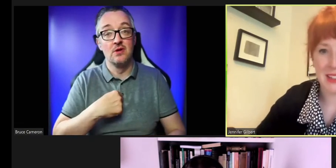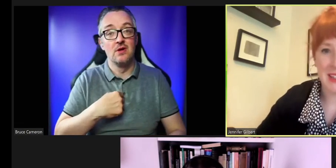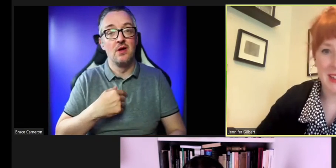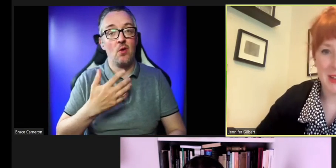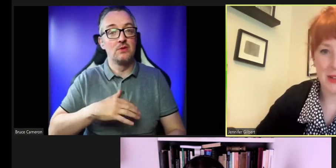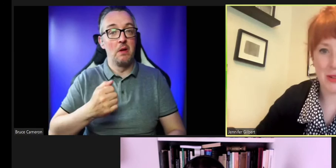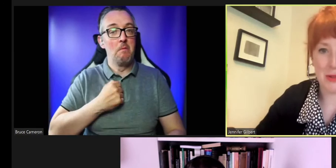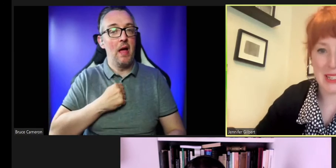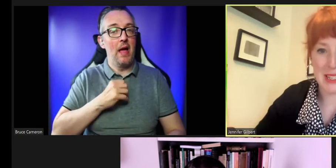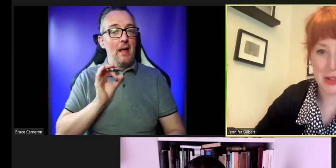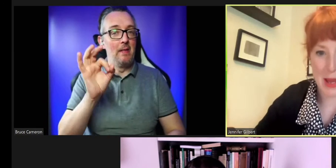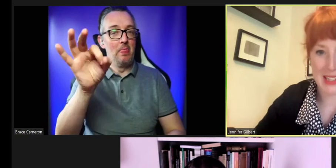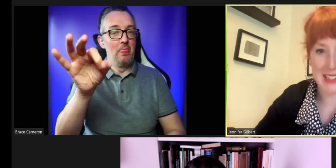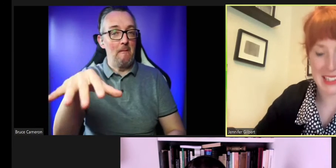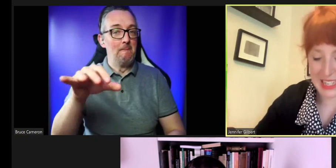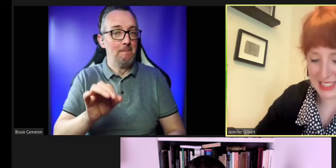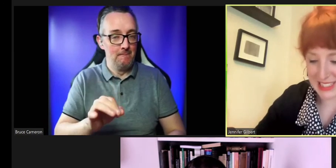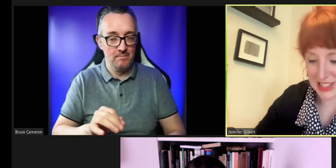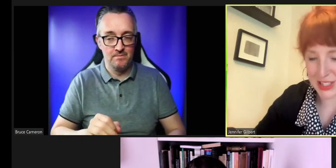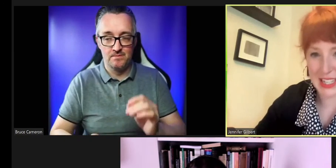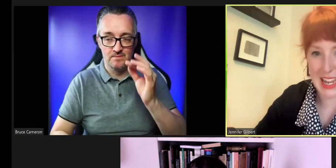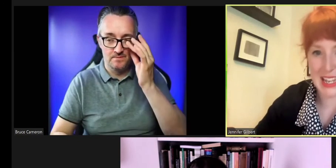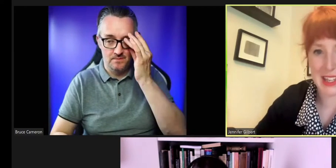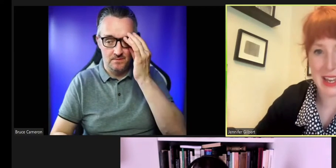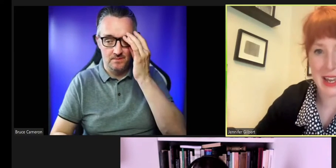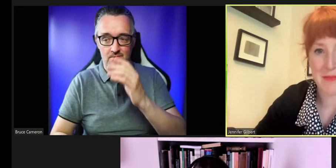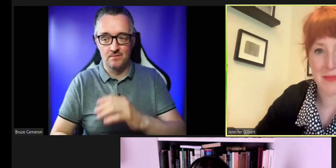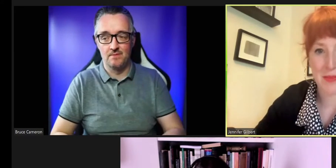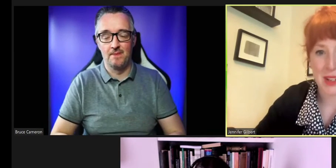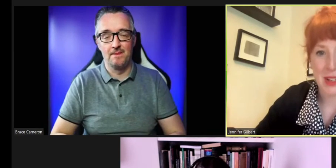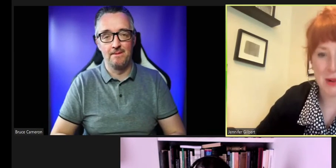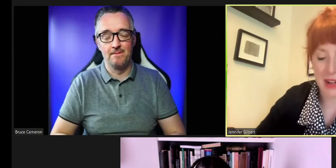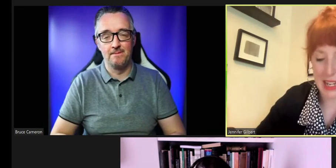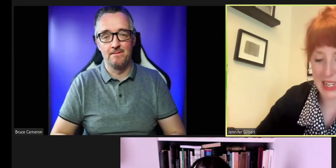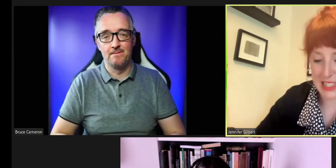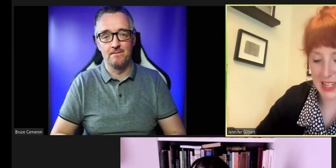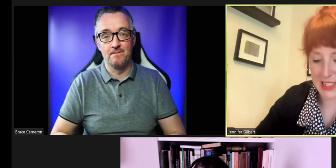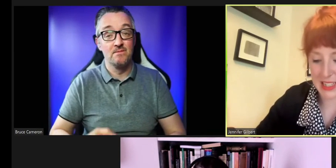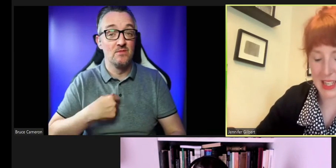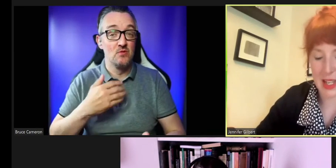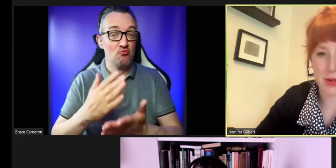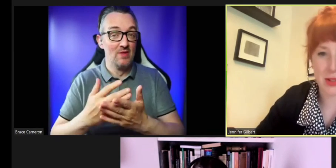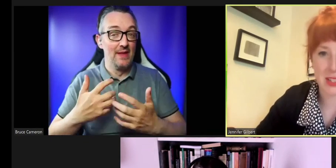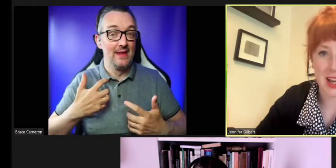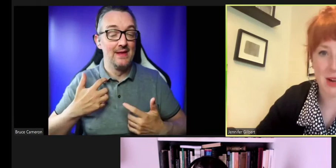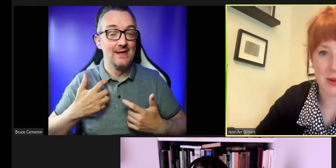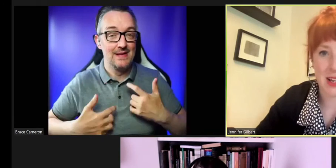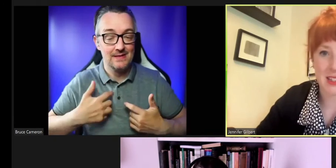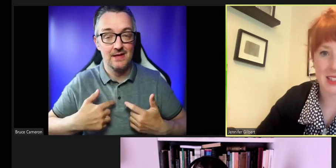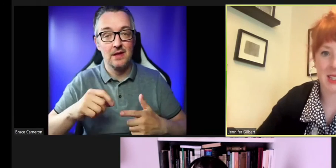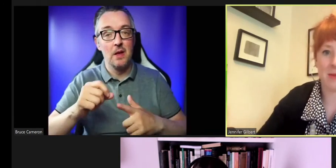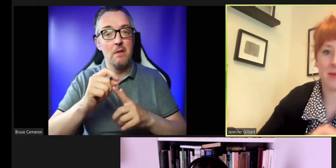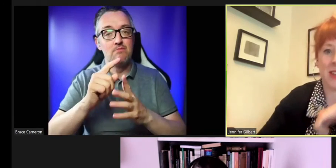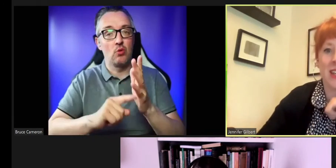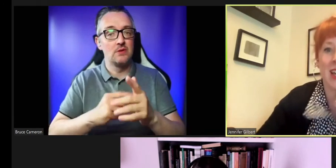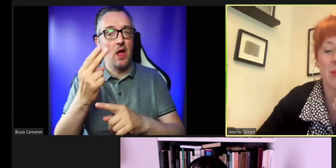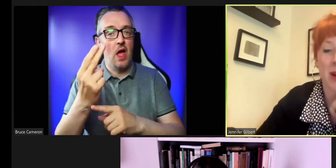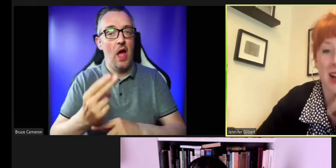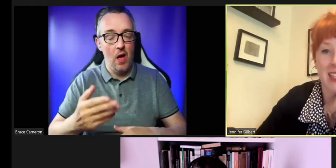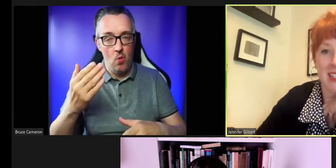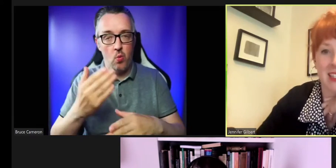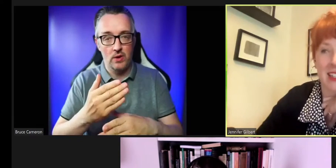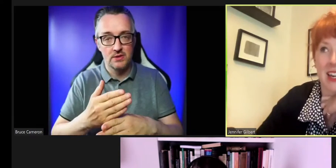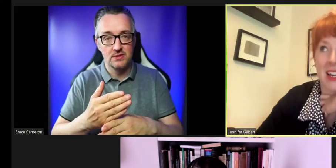my two pence as it is and just say that we're really excited that Project Artworks is up for the